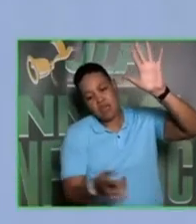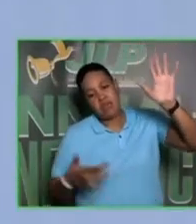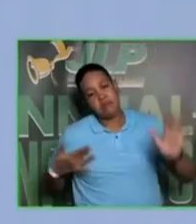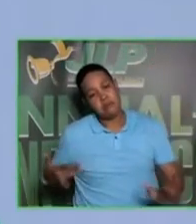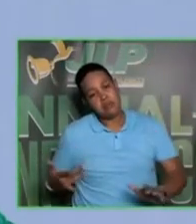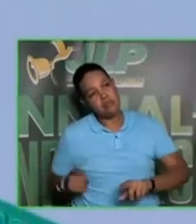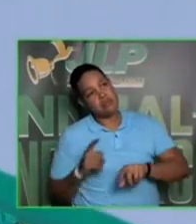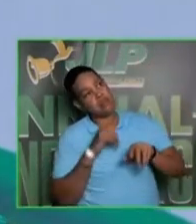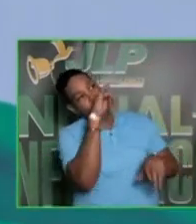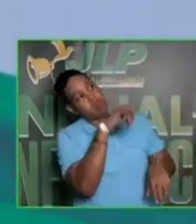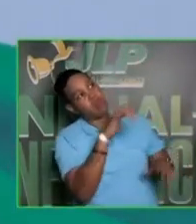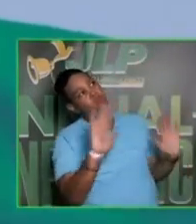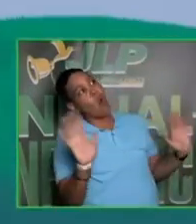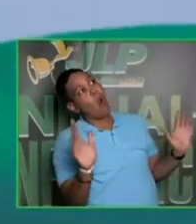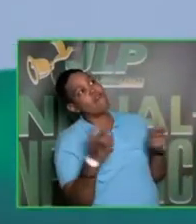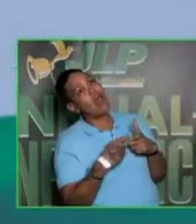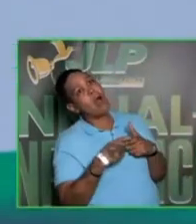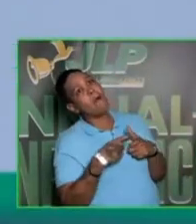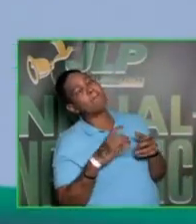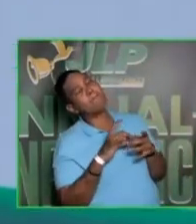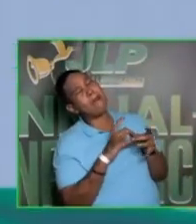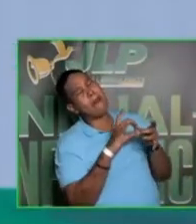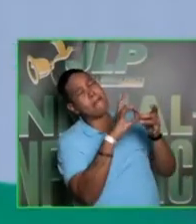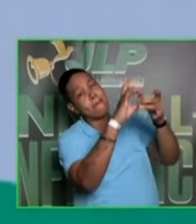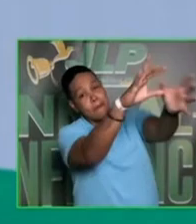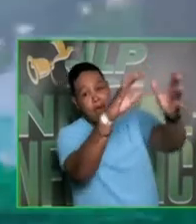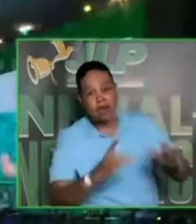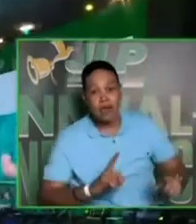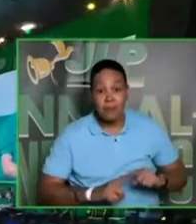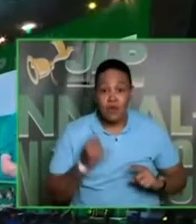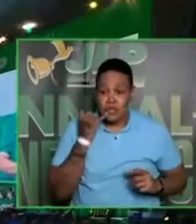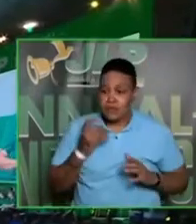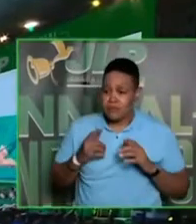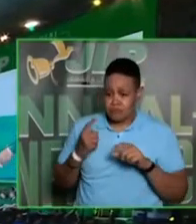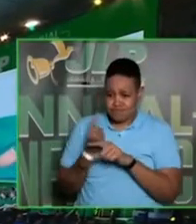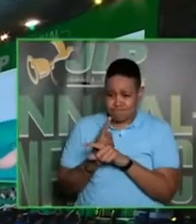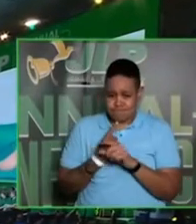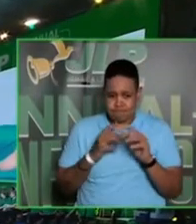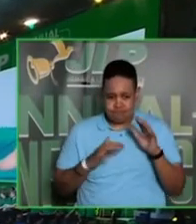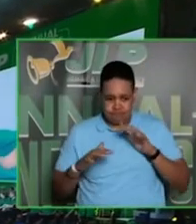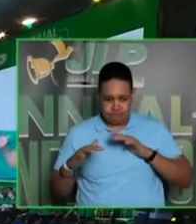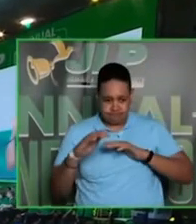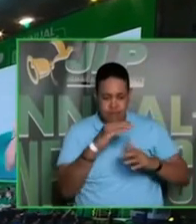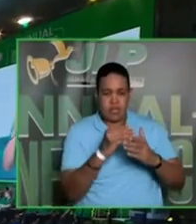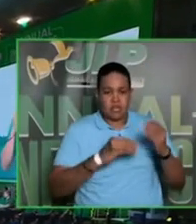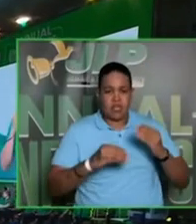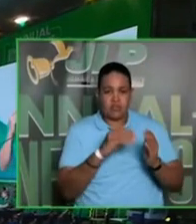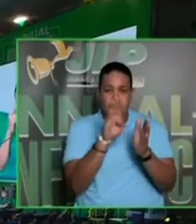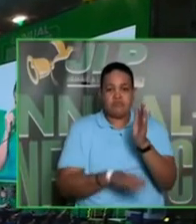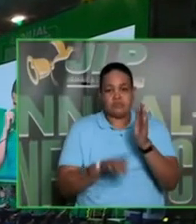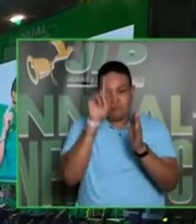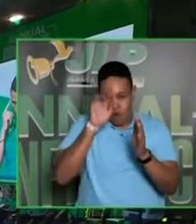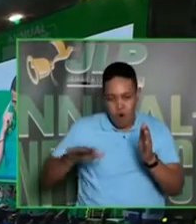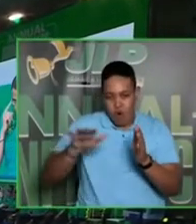can evenly distribute the use of the grid, it is more economical for everyone.